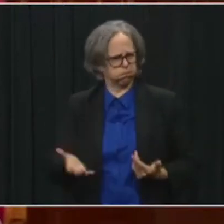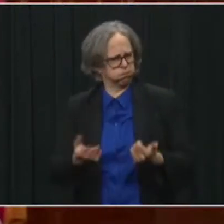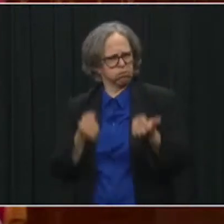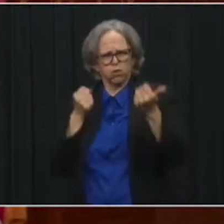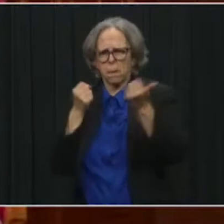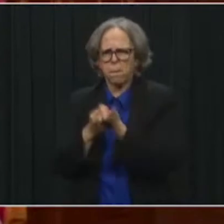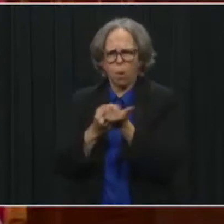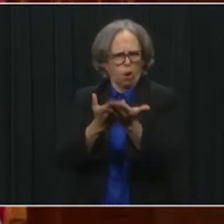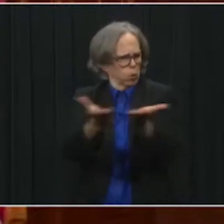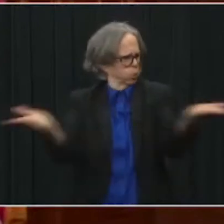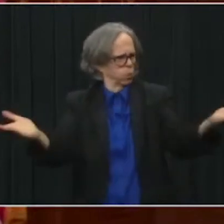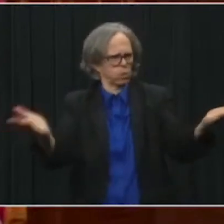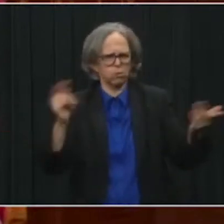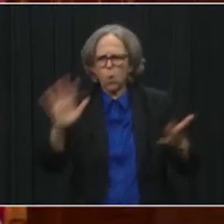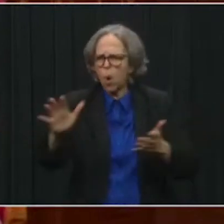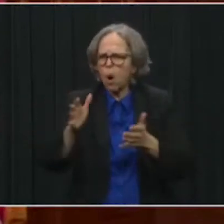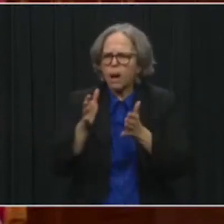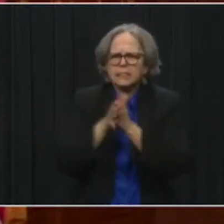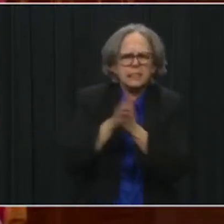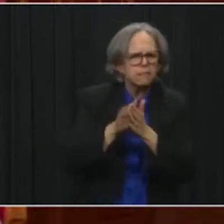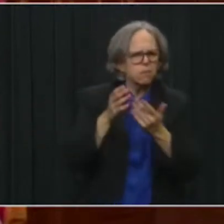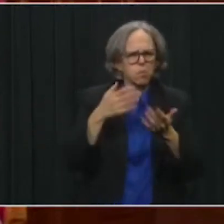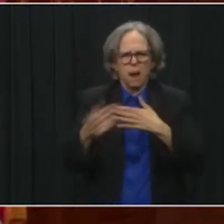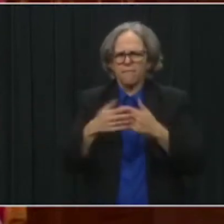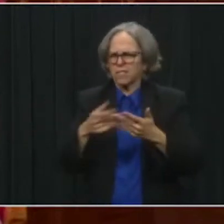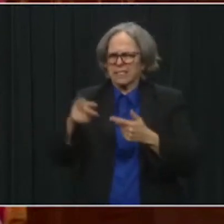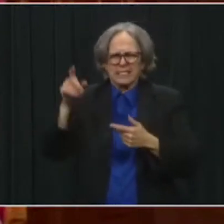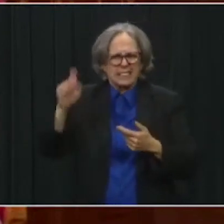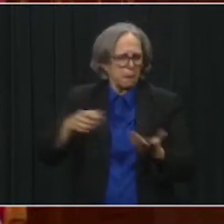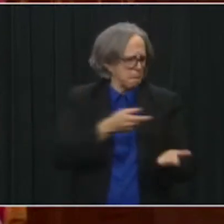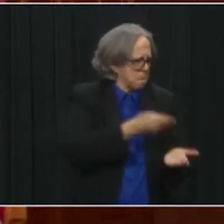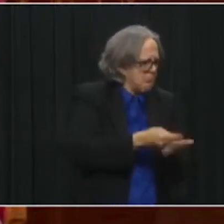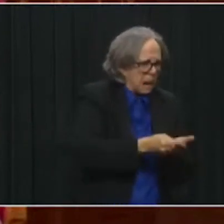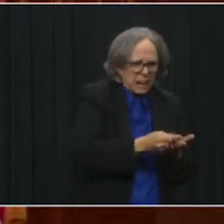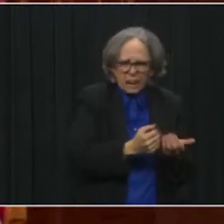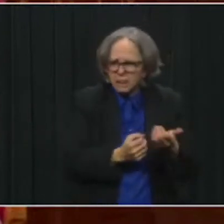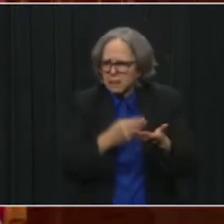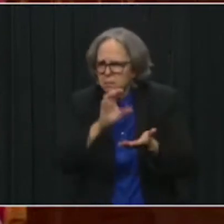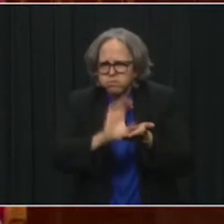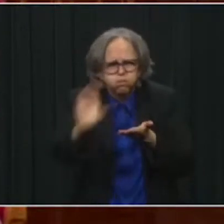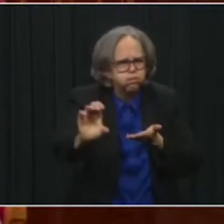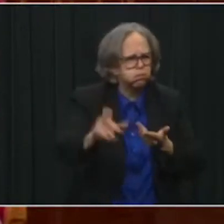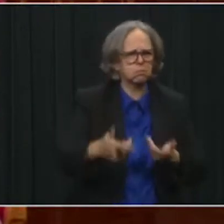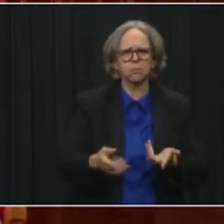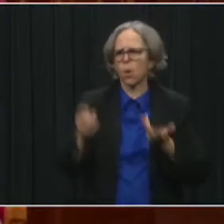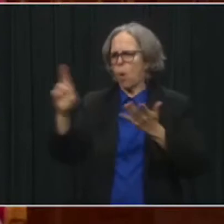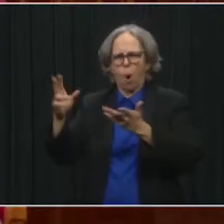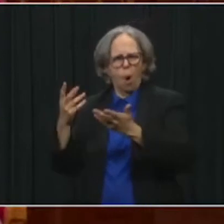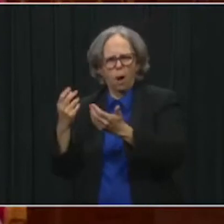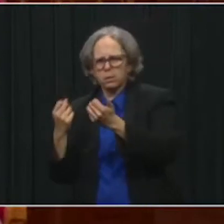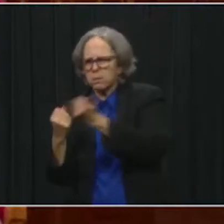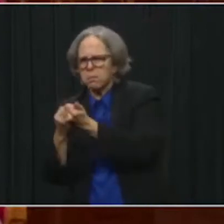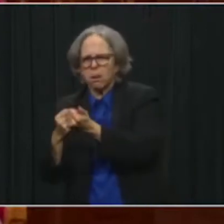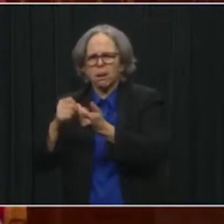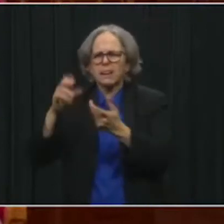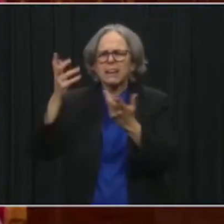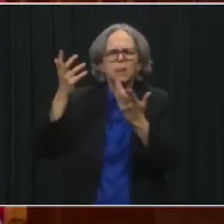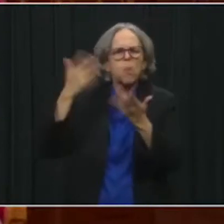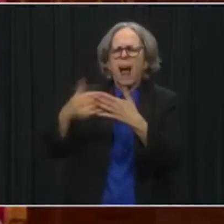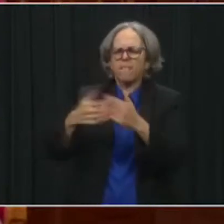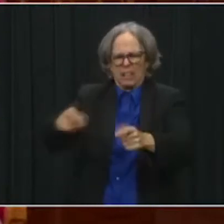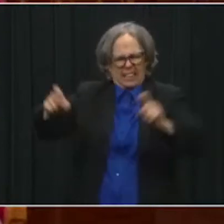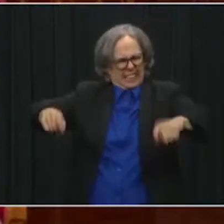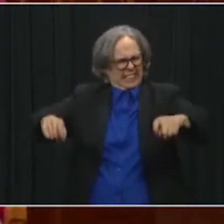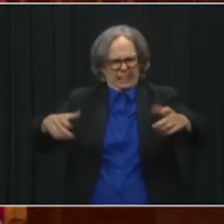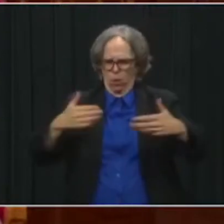more incentives, such as the $100 cash card or other approaches that will work best locally. Again, where the state can help, we will. Our goal is